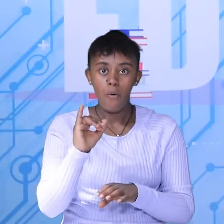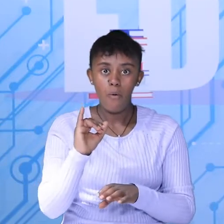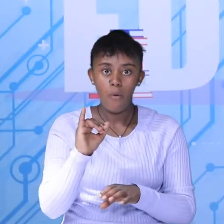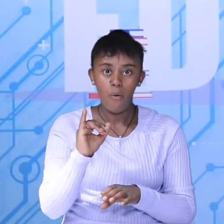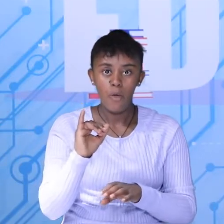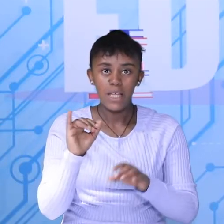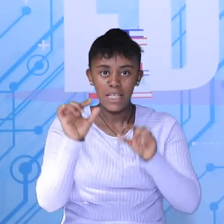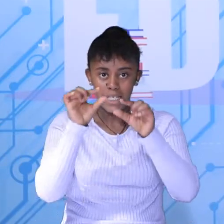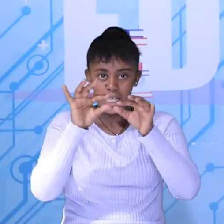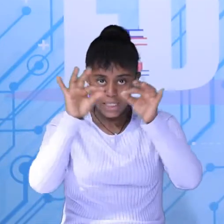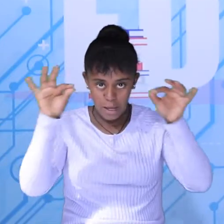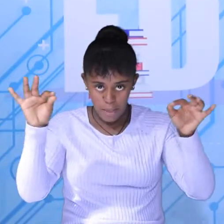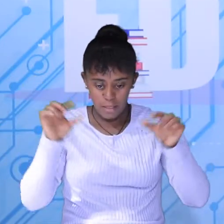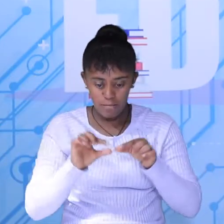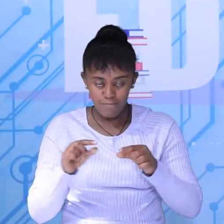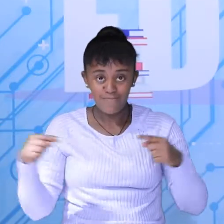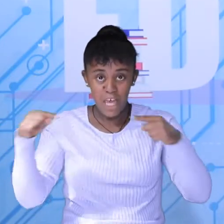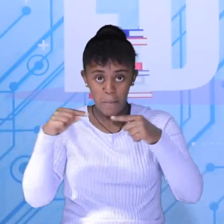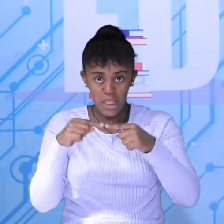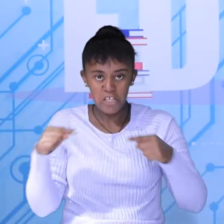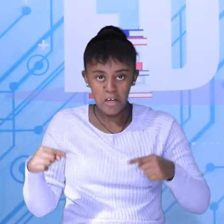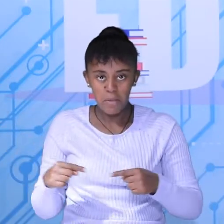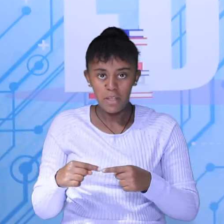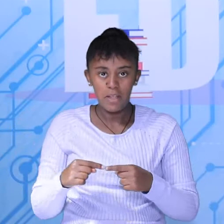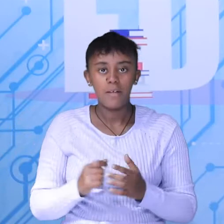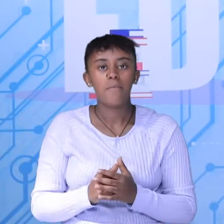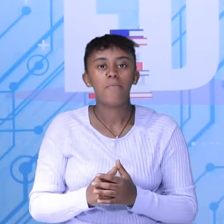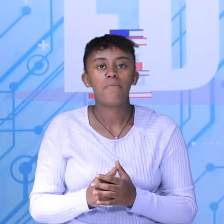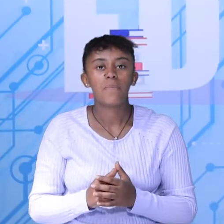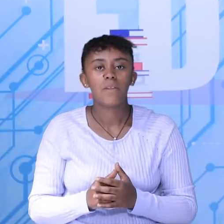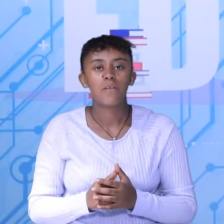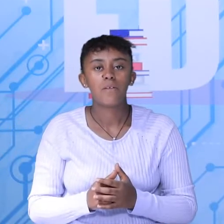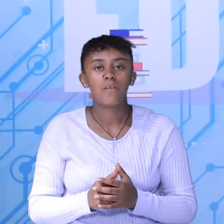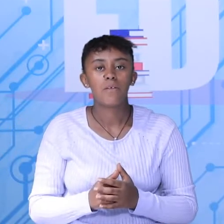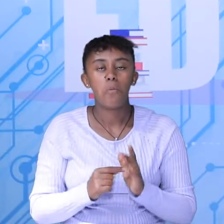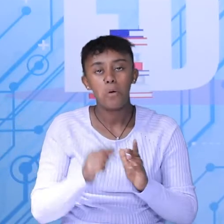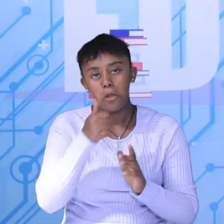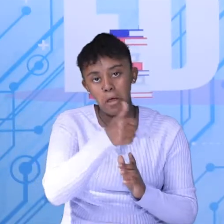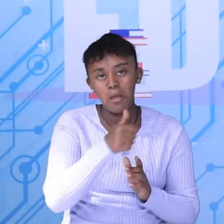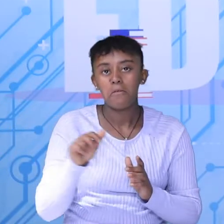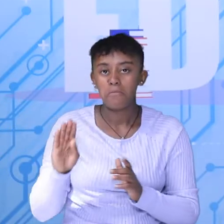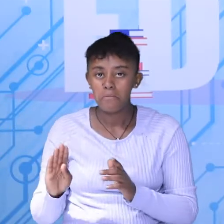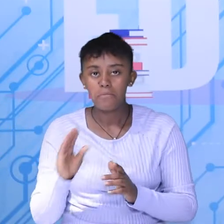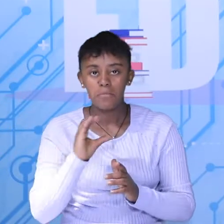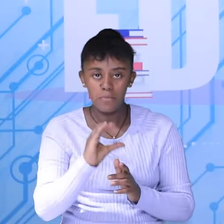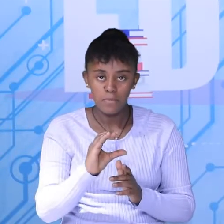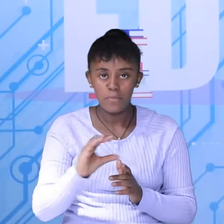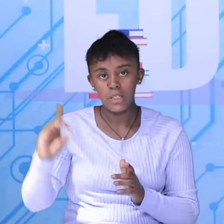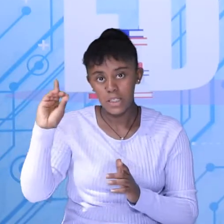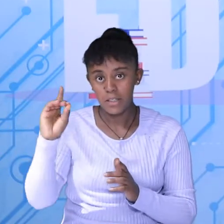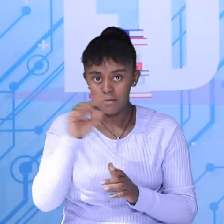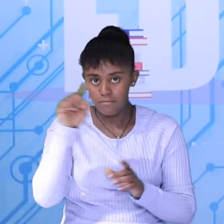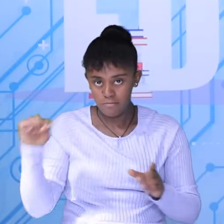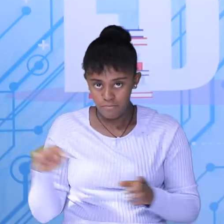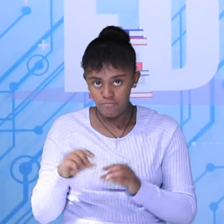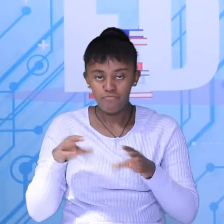on segment 1. There are segments here. Let's say that this is point A. You can call it to be B, C, D, and